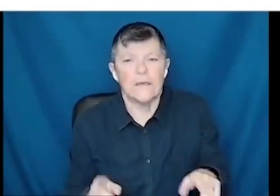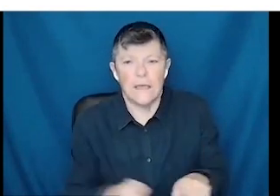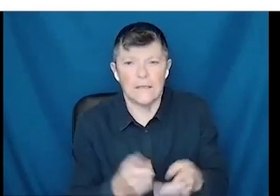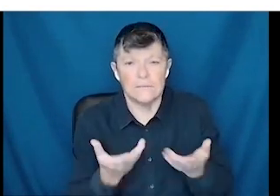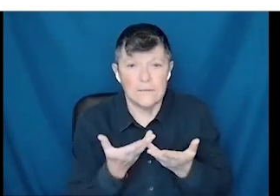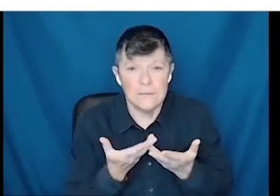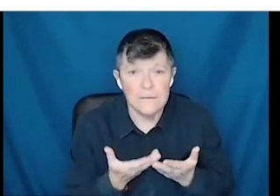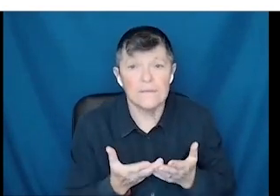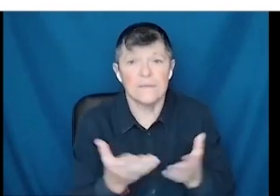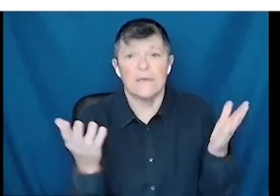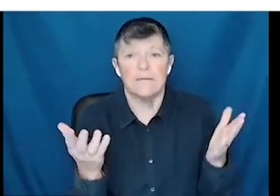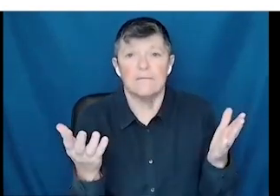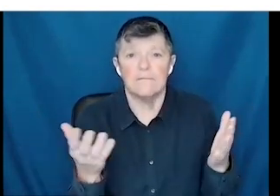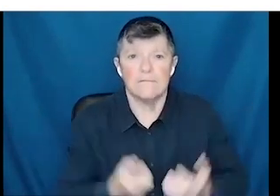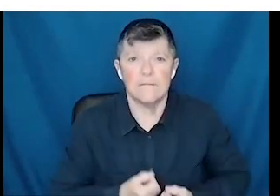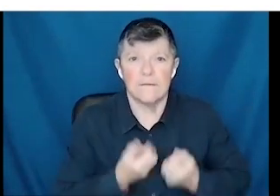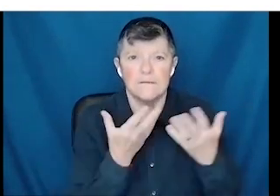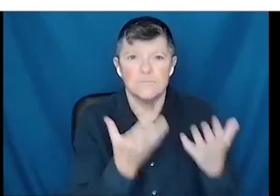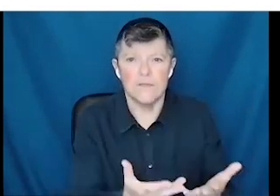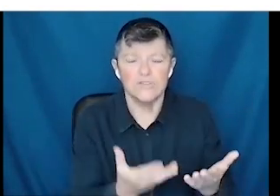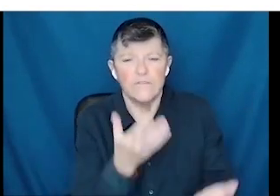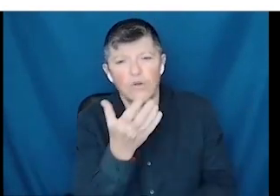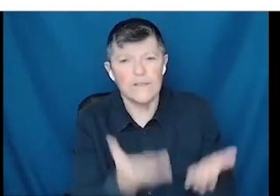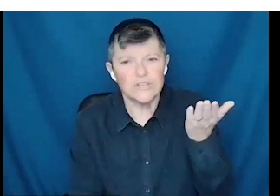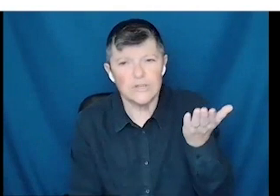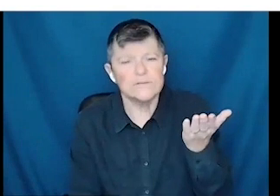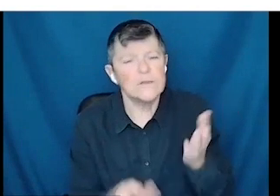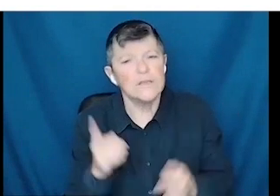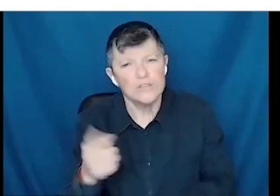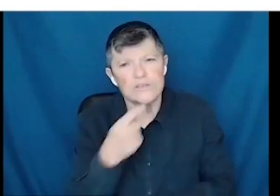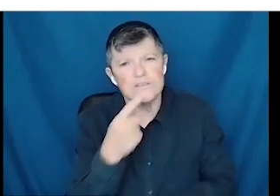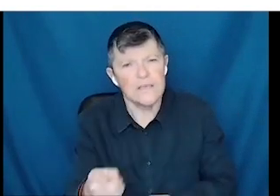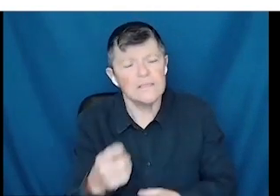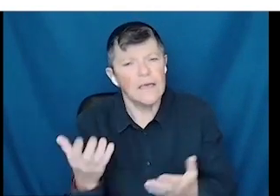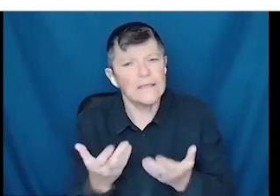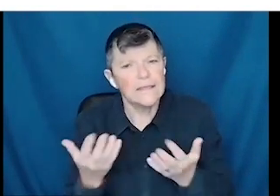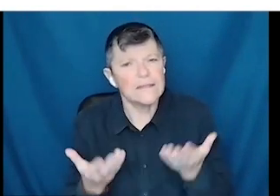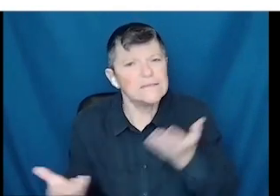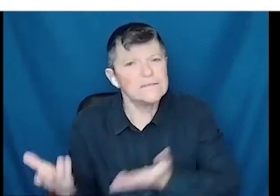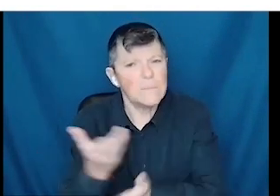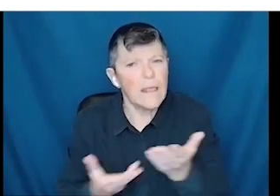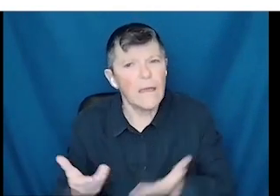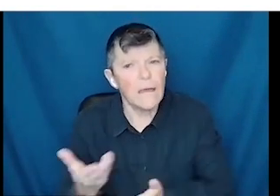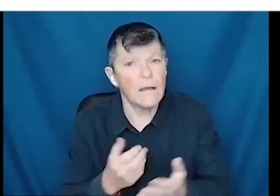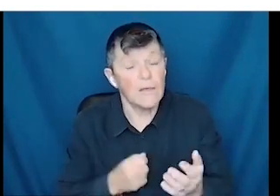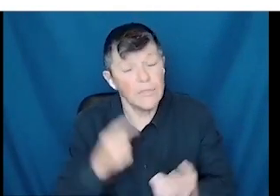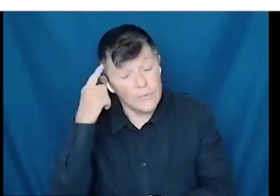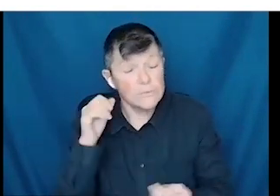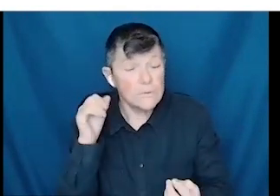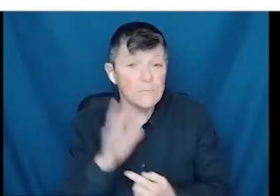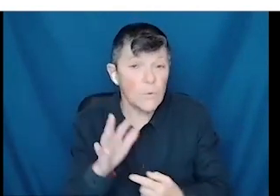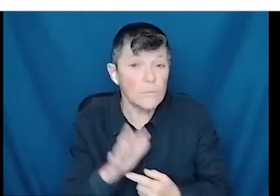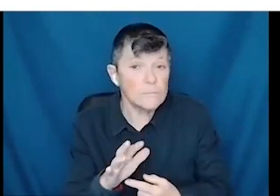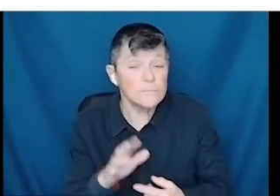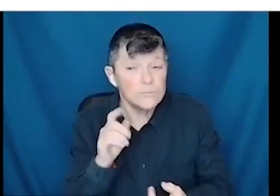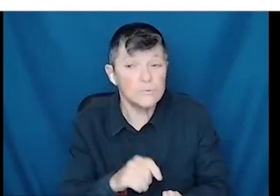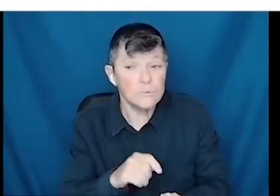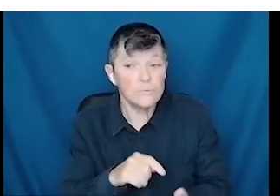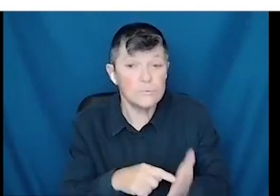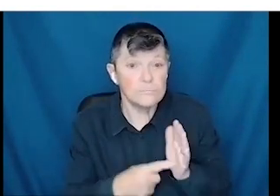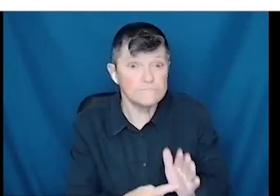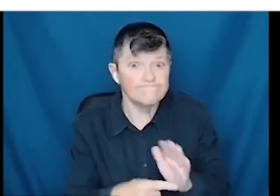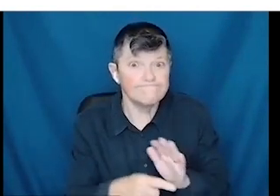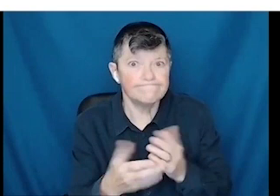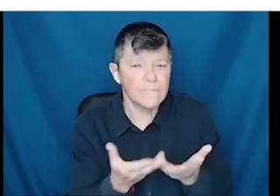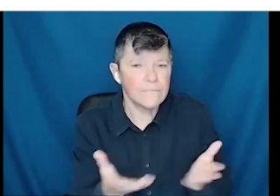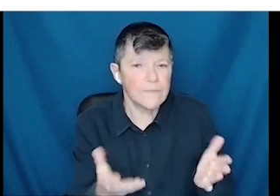during a seminar, and I just thought it was really important to kind of actually note that here. But many academic researchers just think that artists are